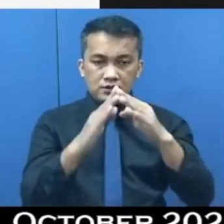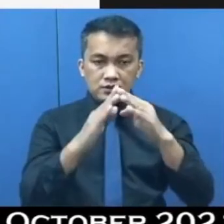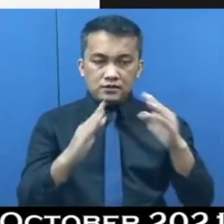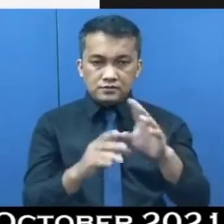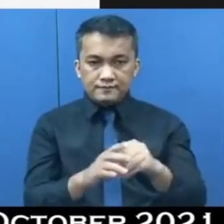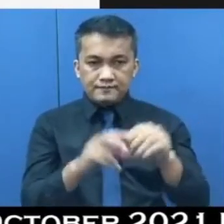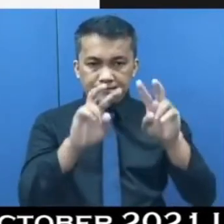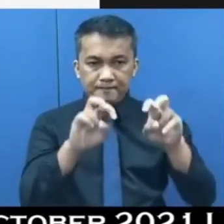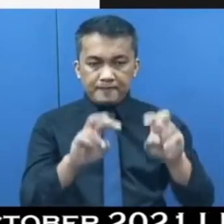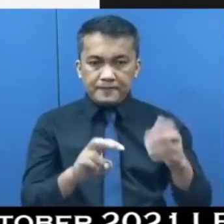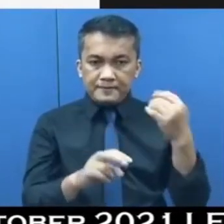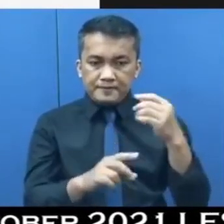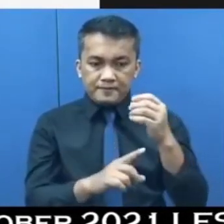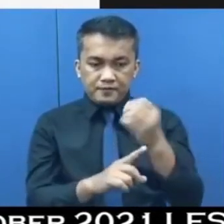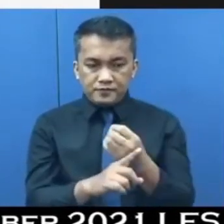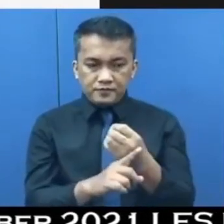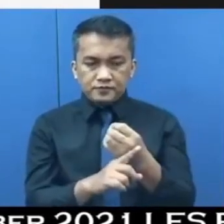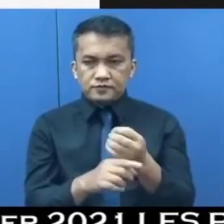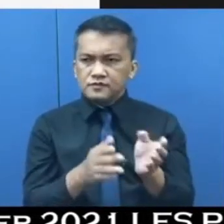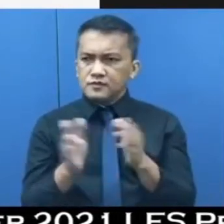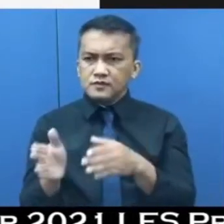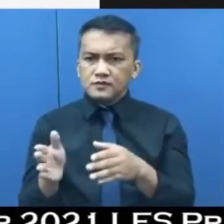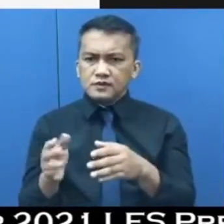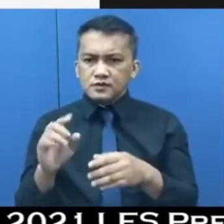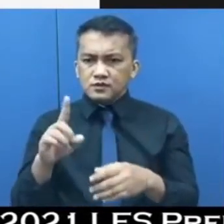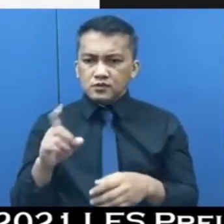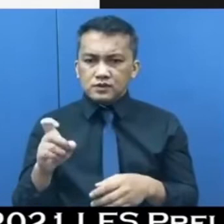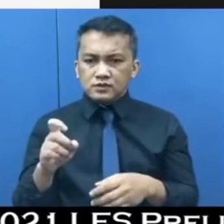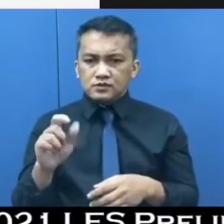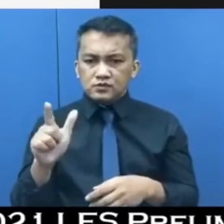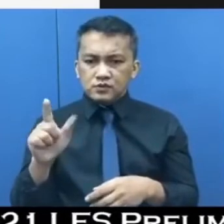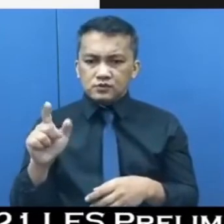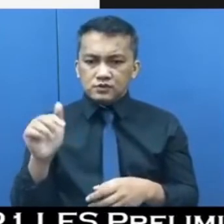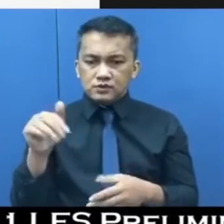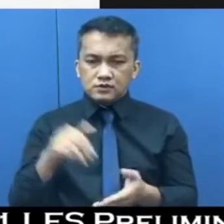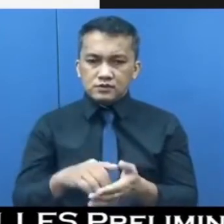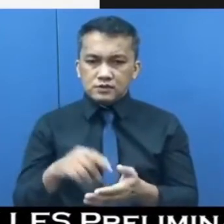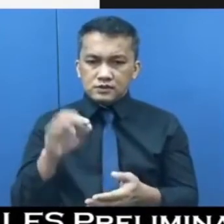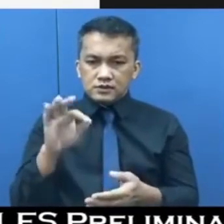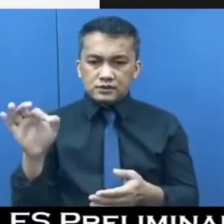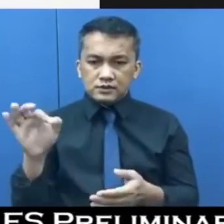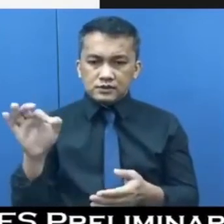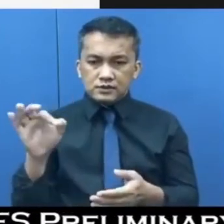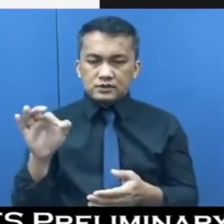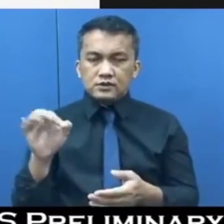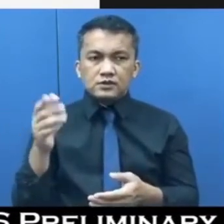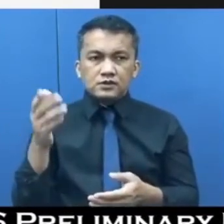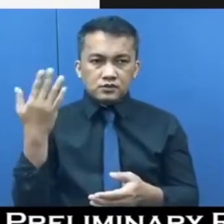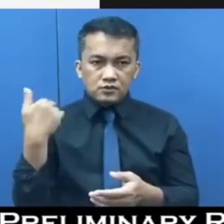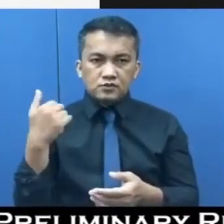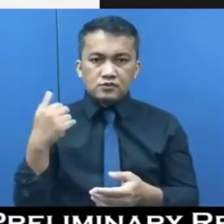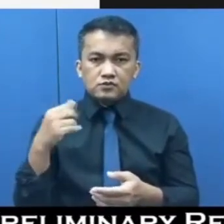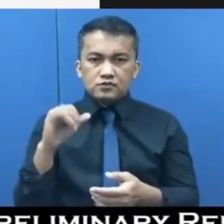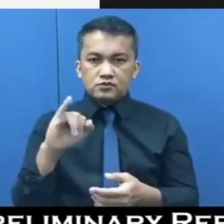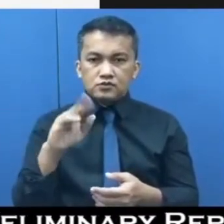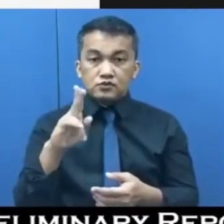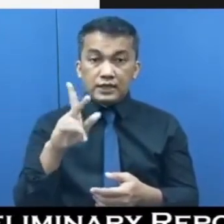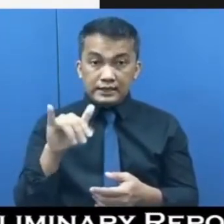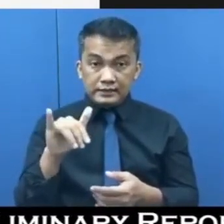survey nitong Oktubre samantalang nasa 121,990 ito noong Hulyo.